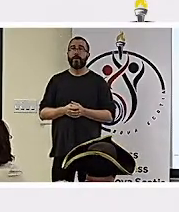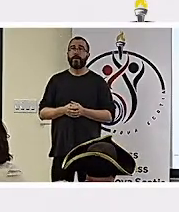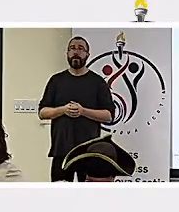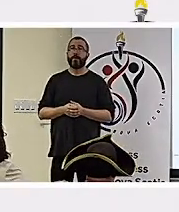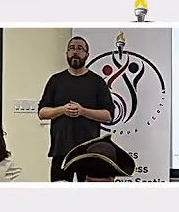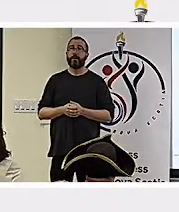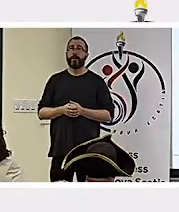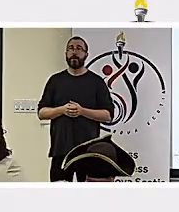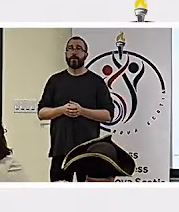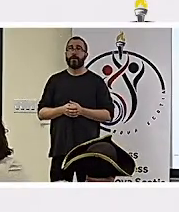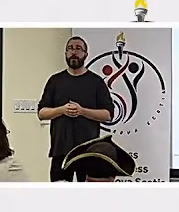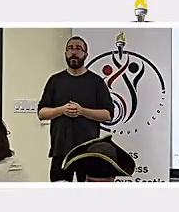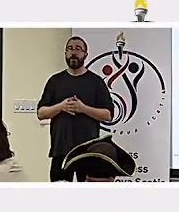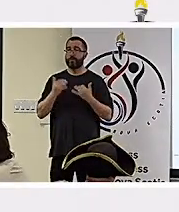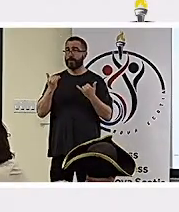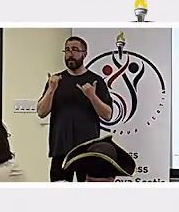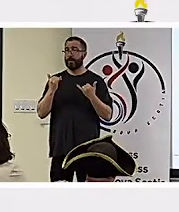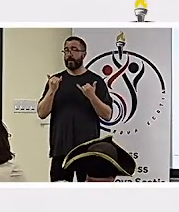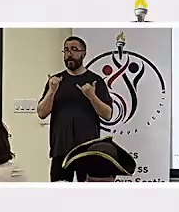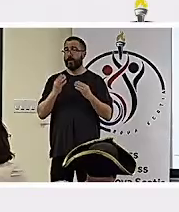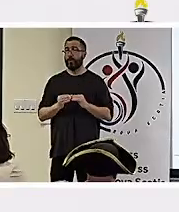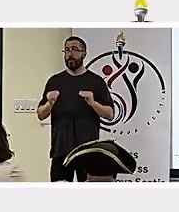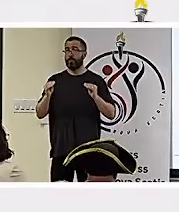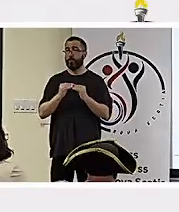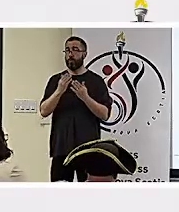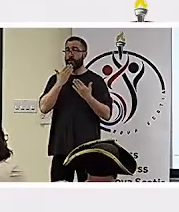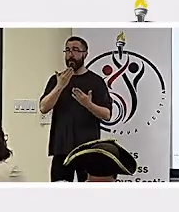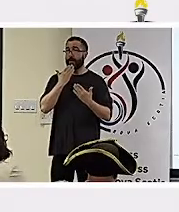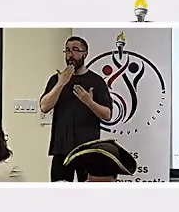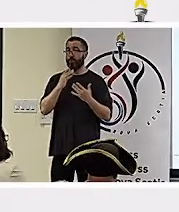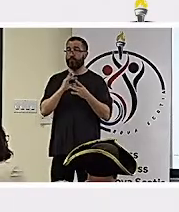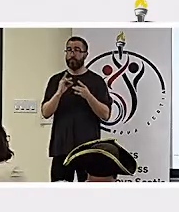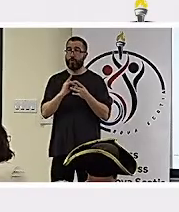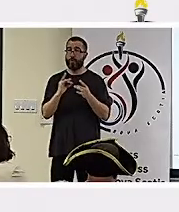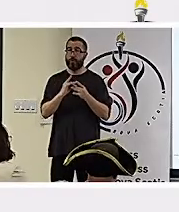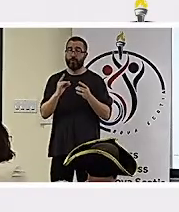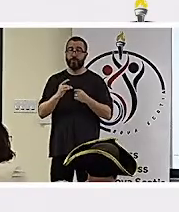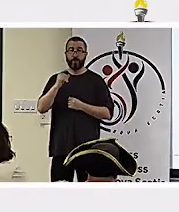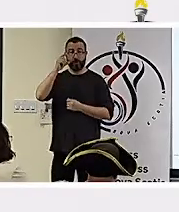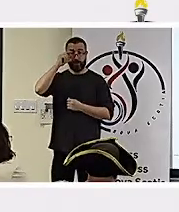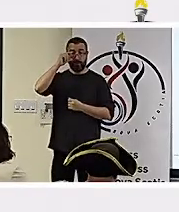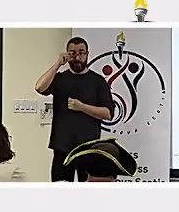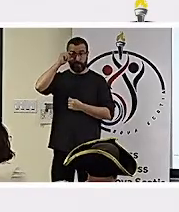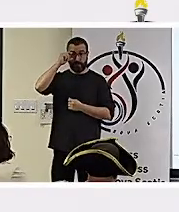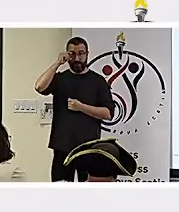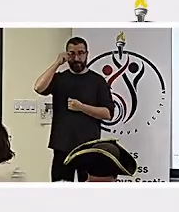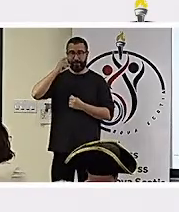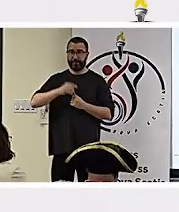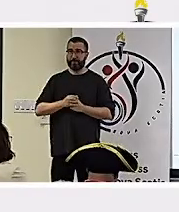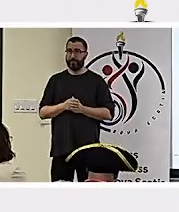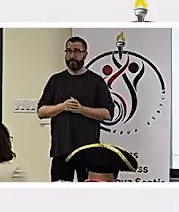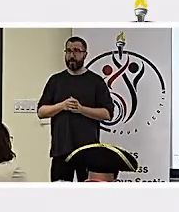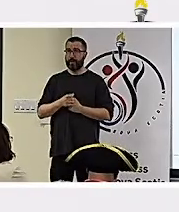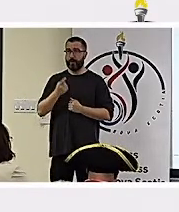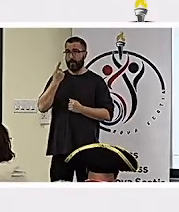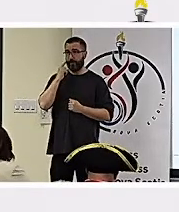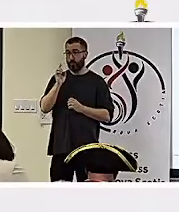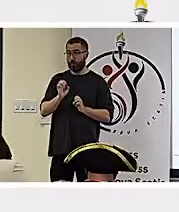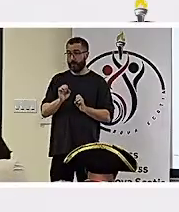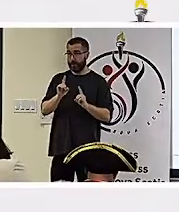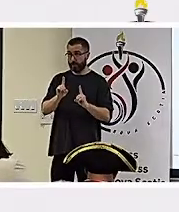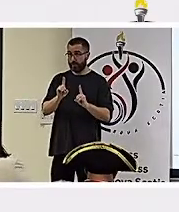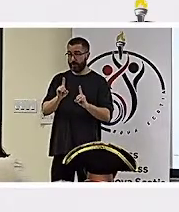more thank yous and remarks. And for the education and early